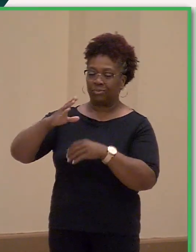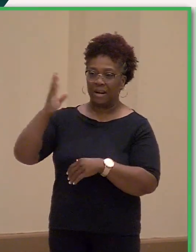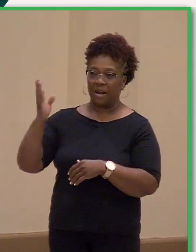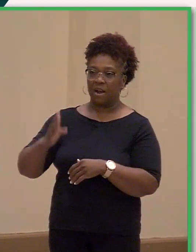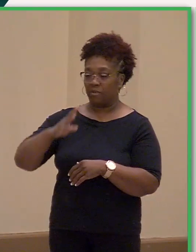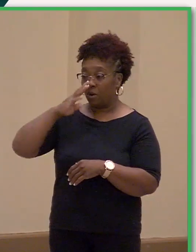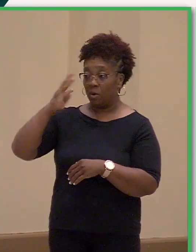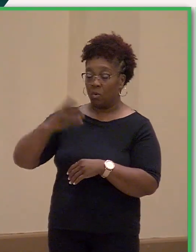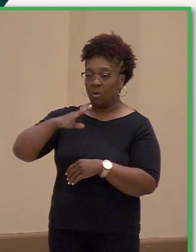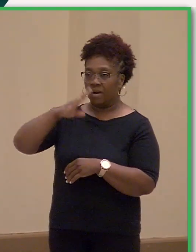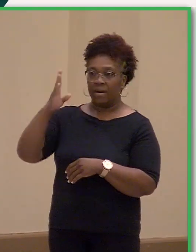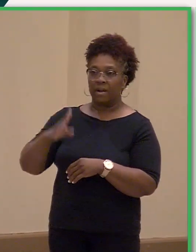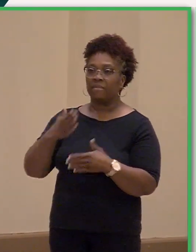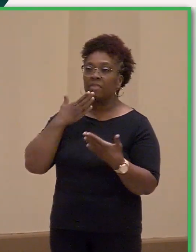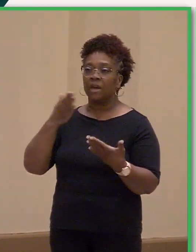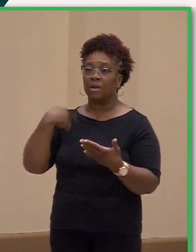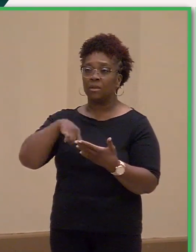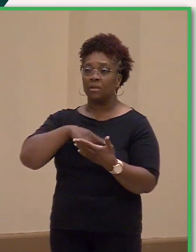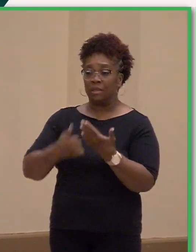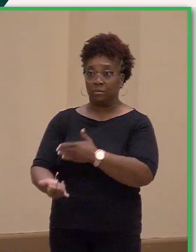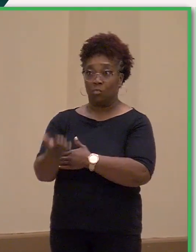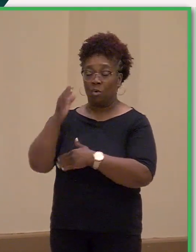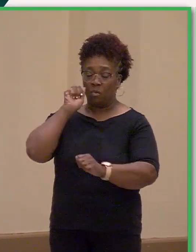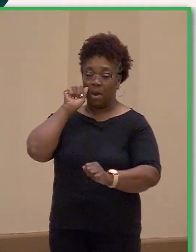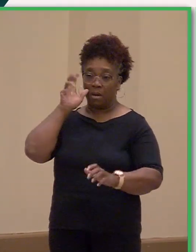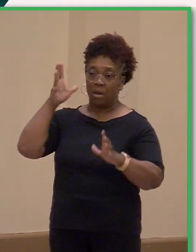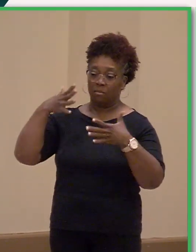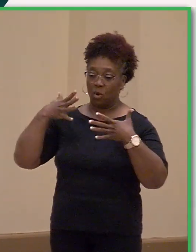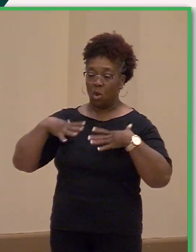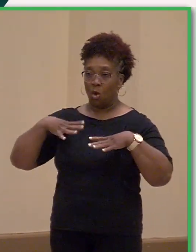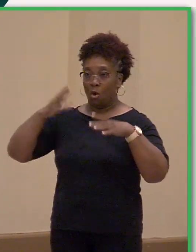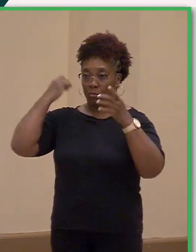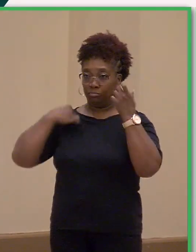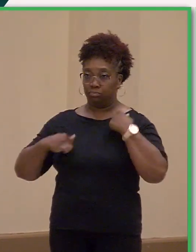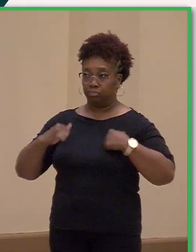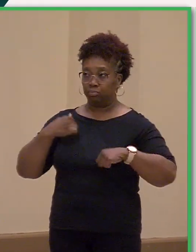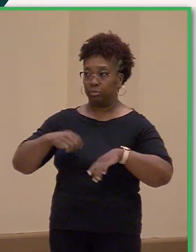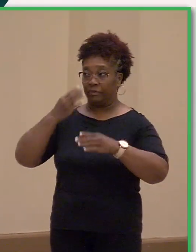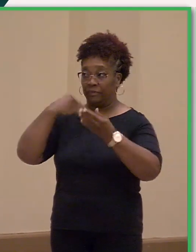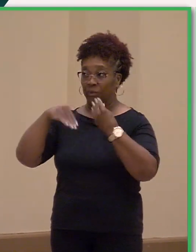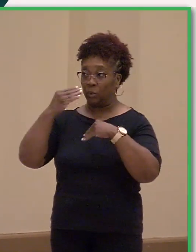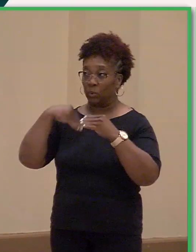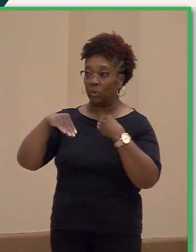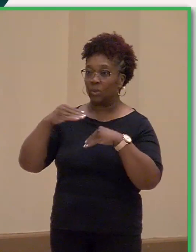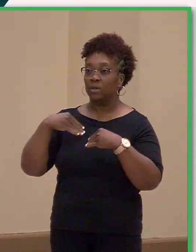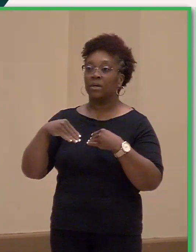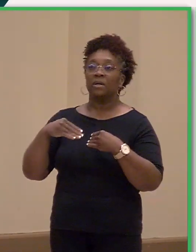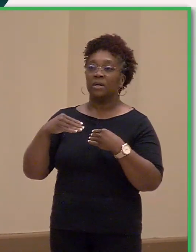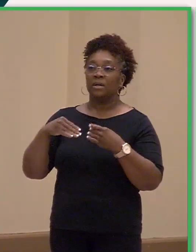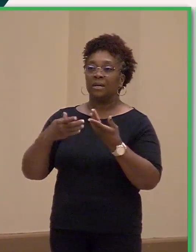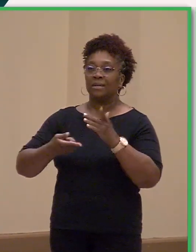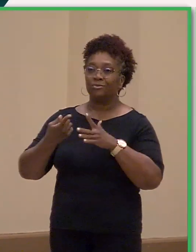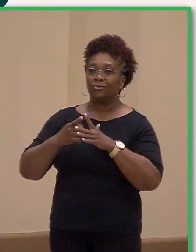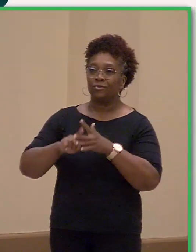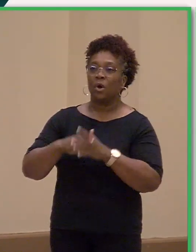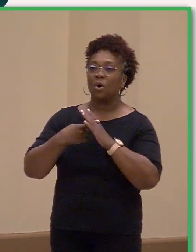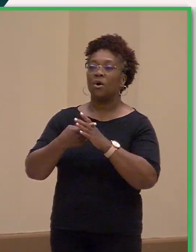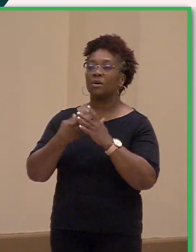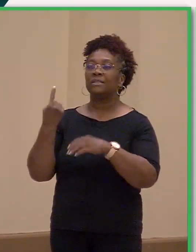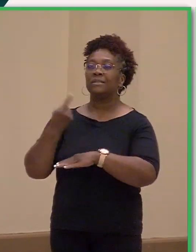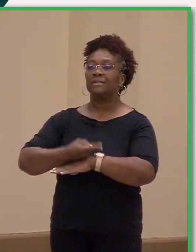thank him that we were able to get up this morning, dress ourselves, pray, dress ourselves, feed ourselves, take ourselves on today, even to this